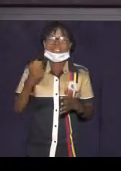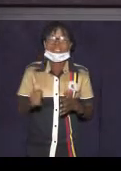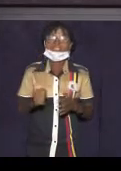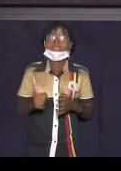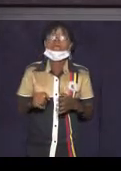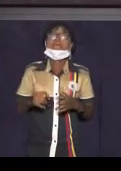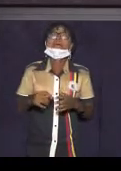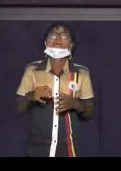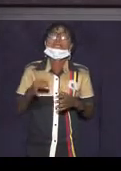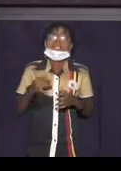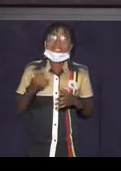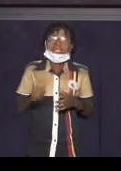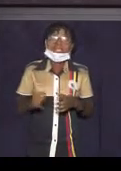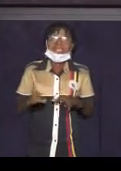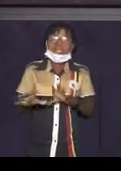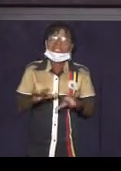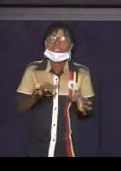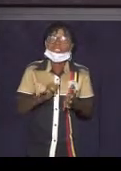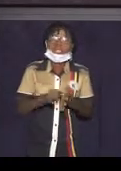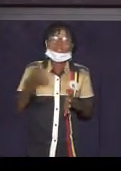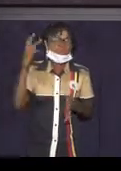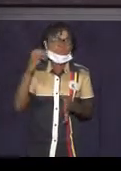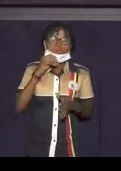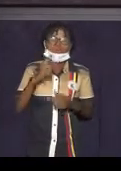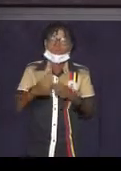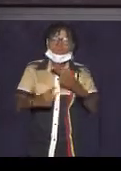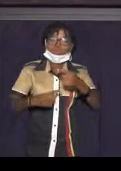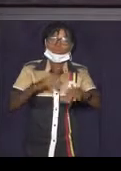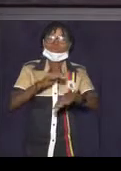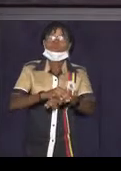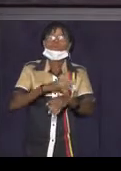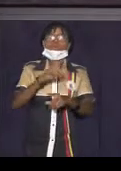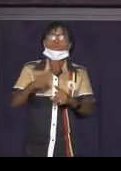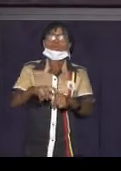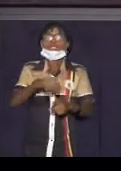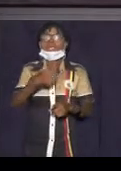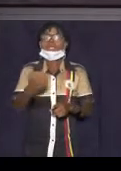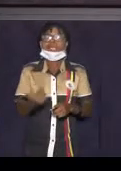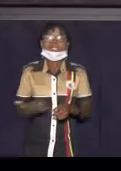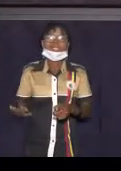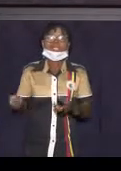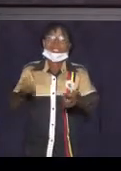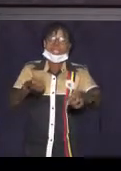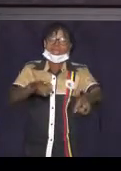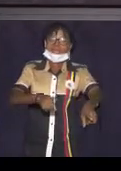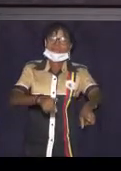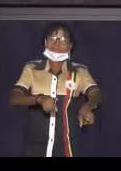that was going on at a time when another thing happened.